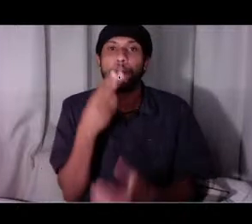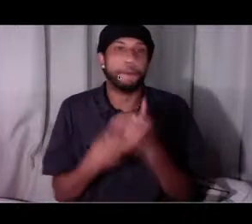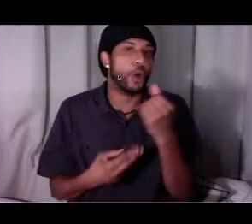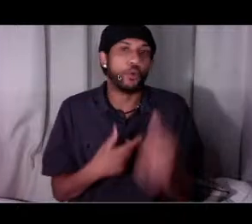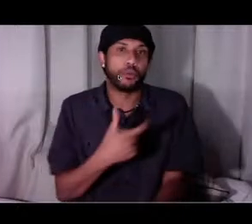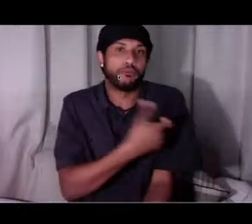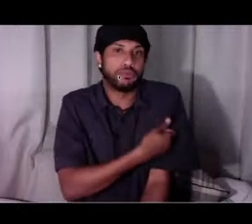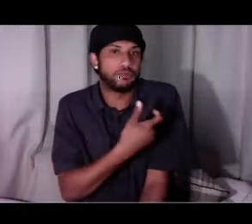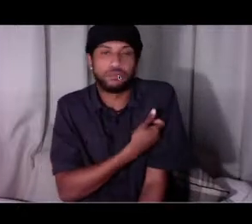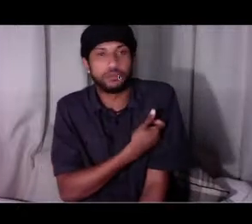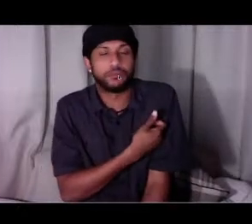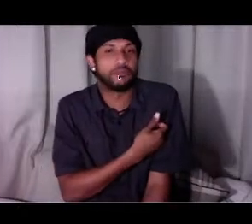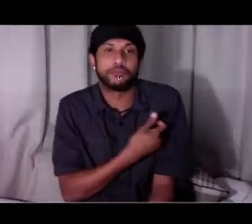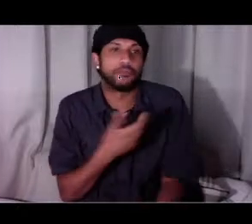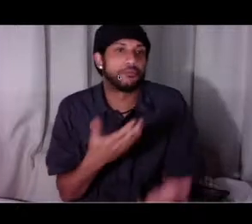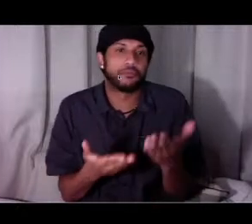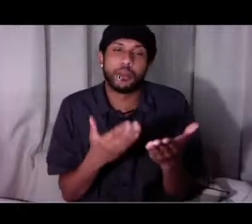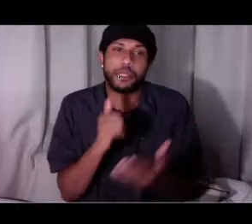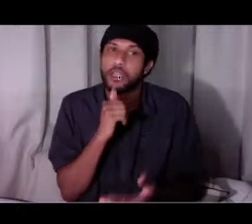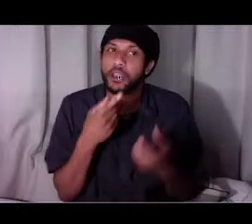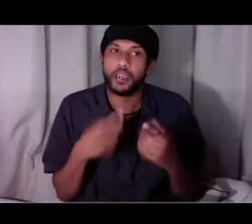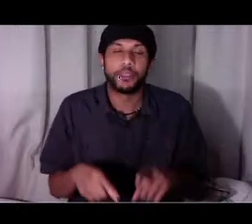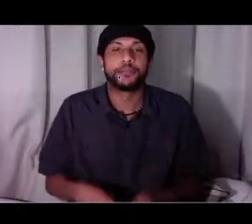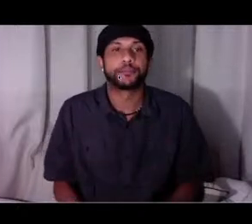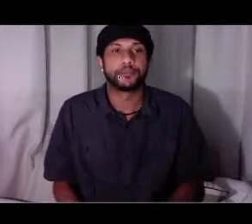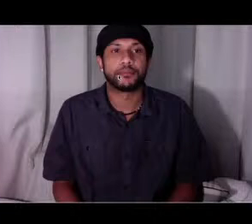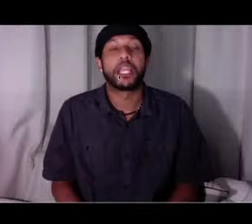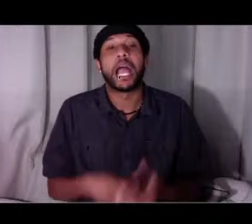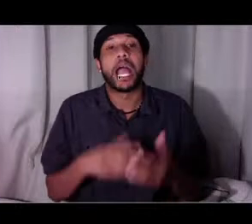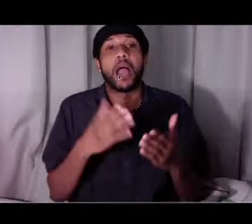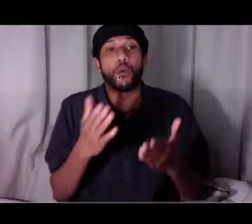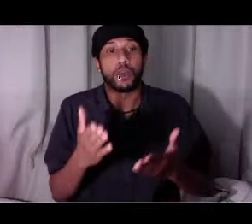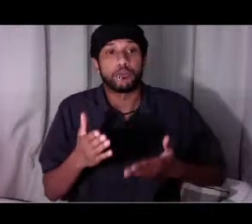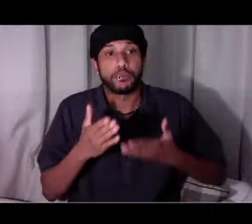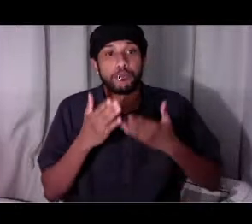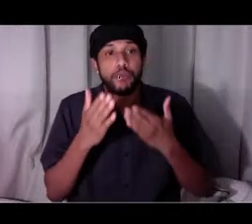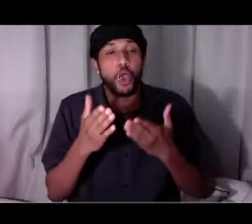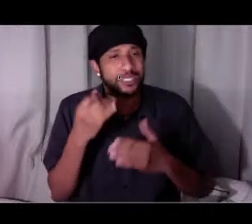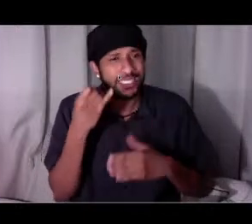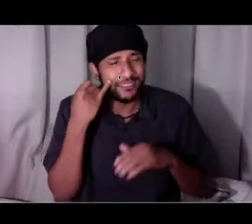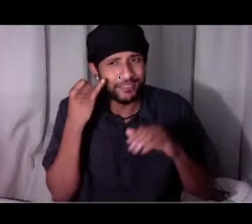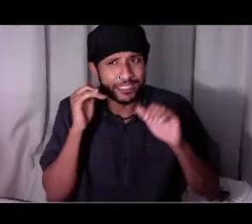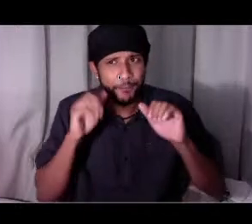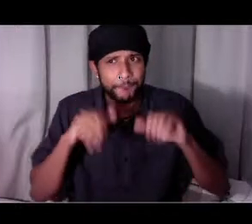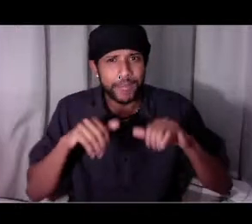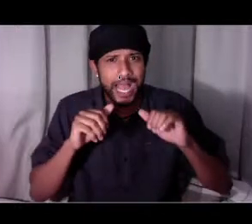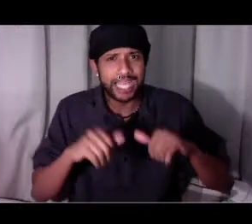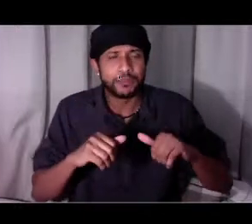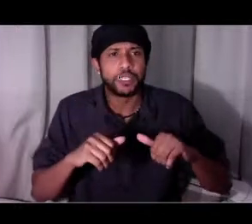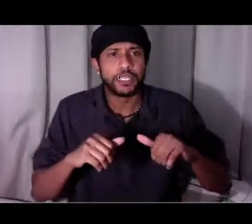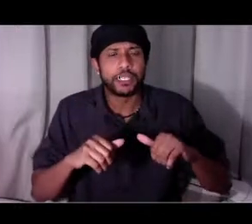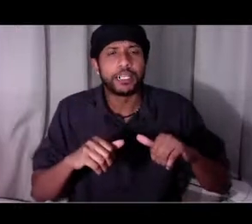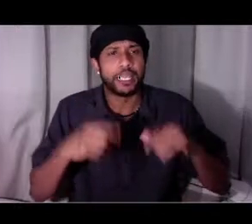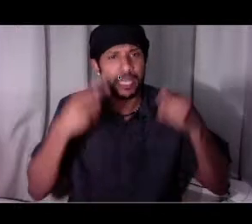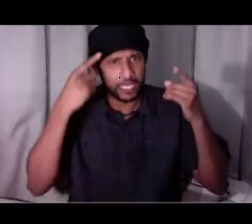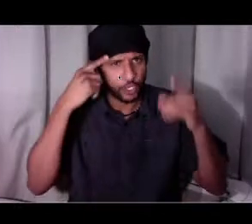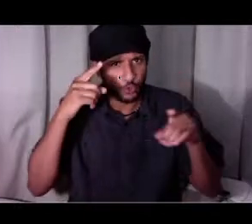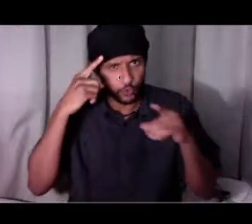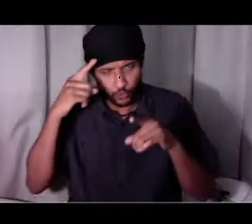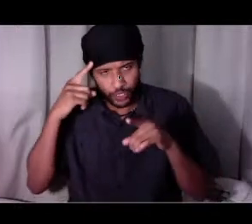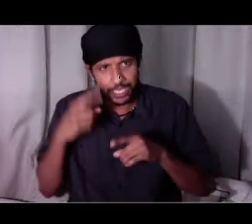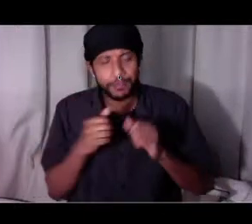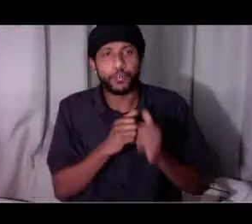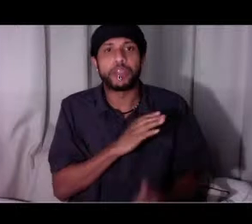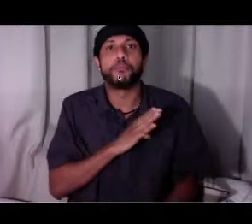be given um so what I would like to propose is it possible to get a consensus from the board this